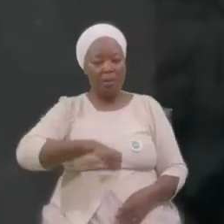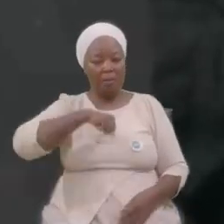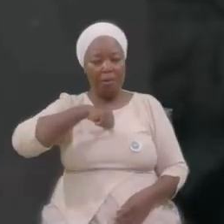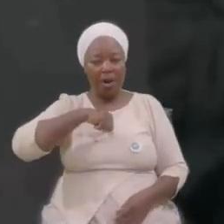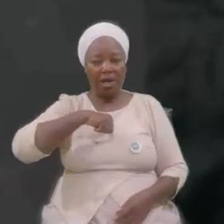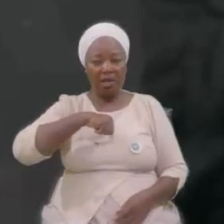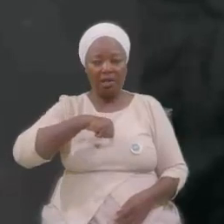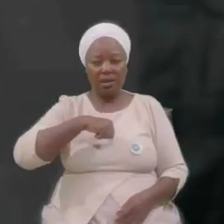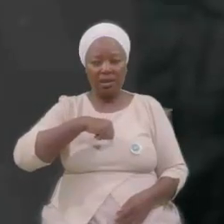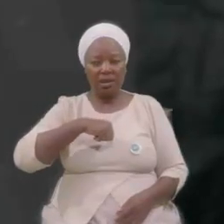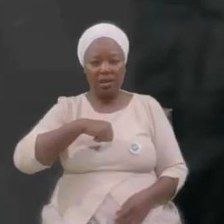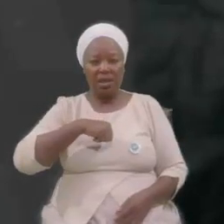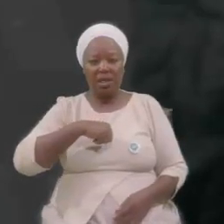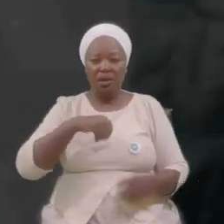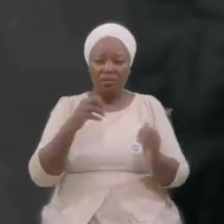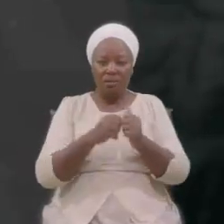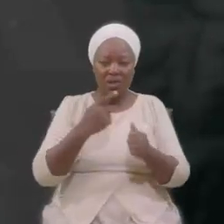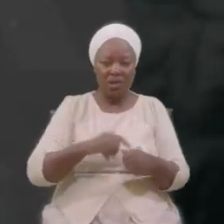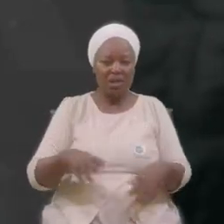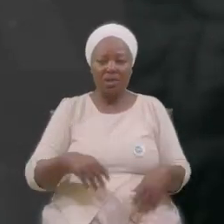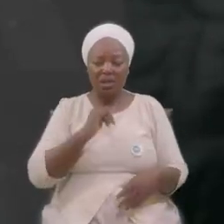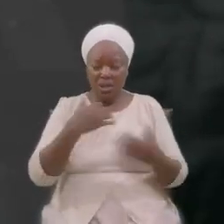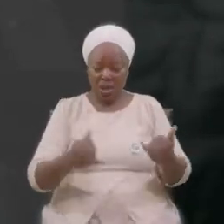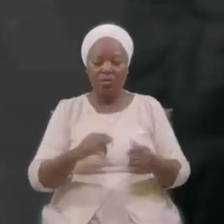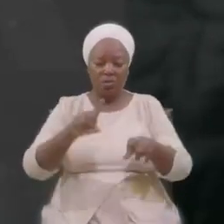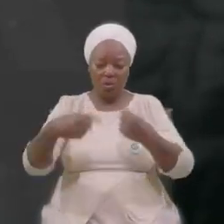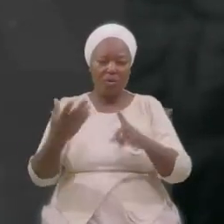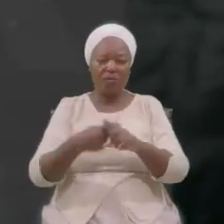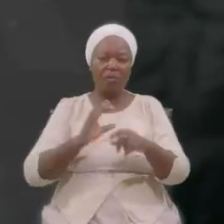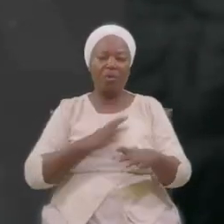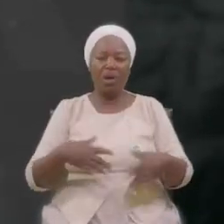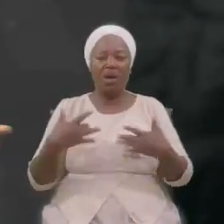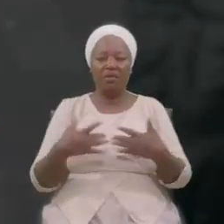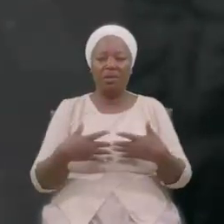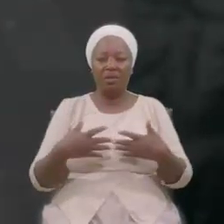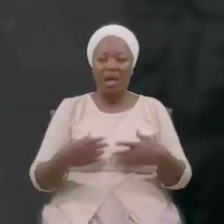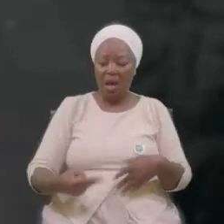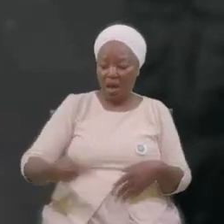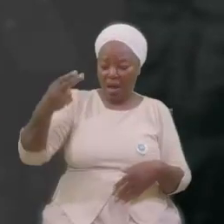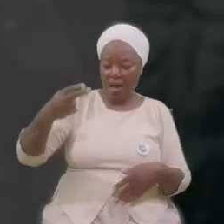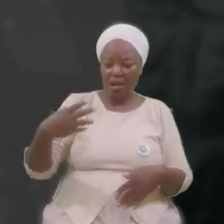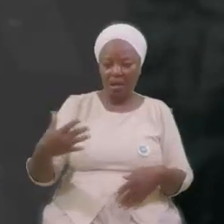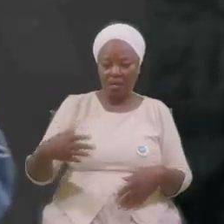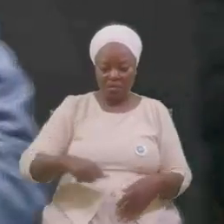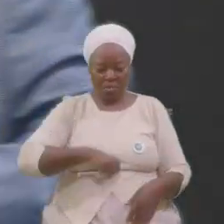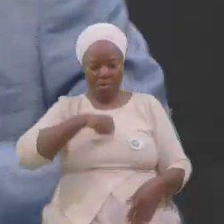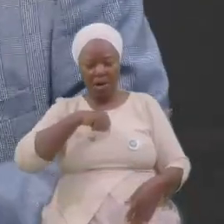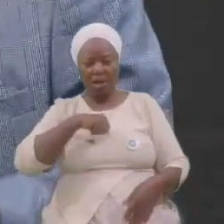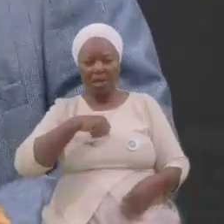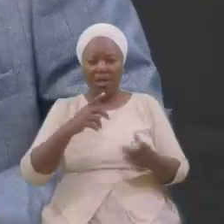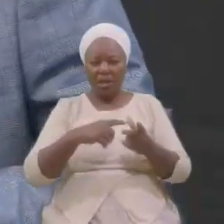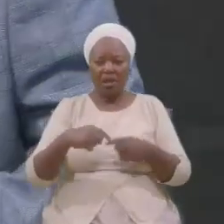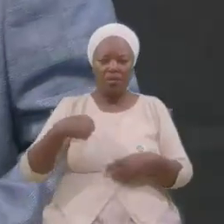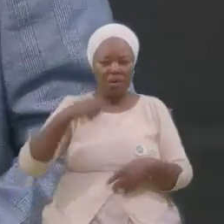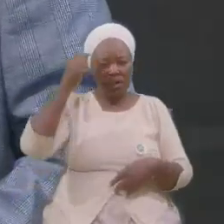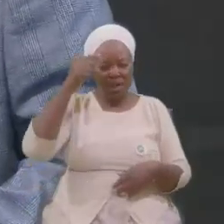life description in the past. High things. We mind high things. We